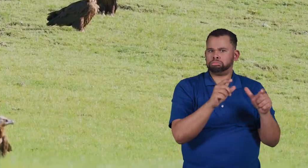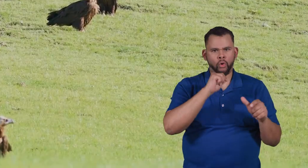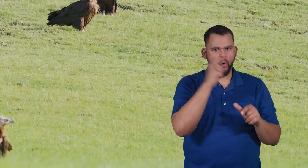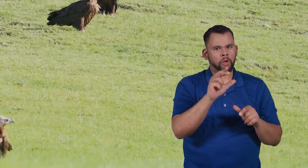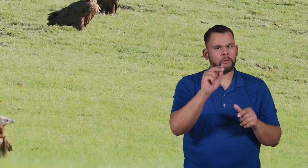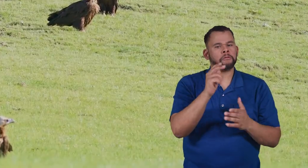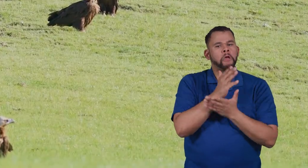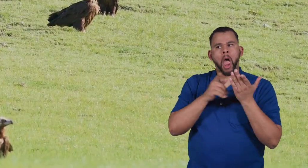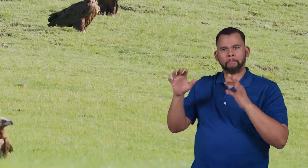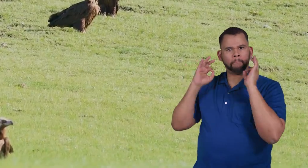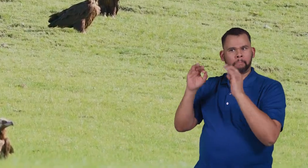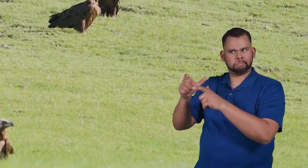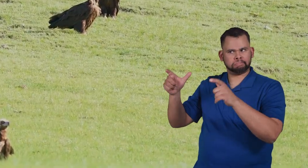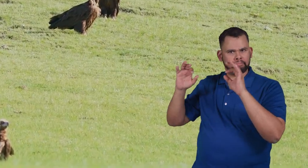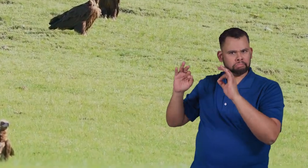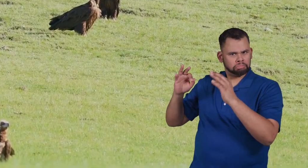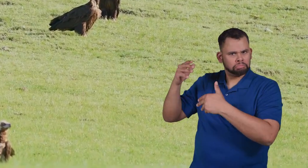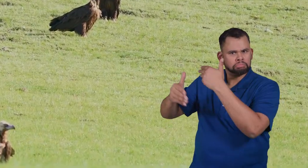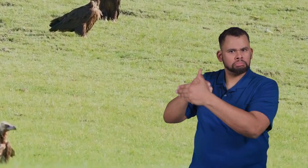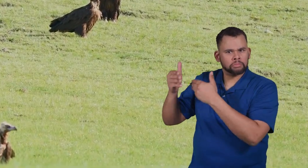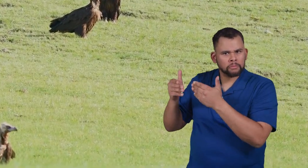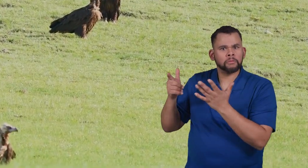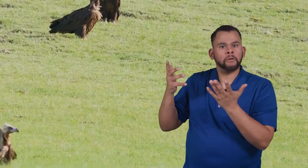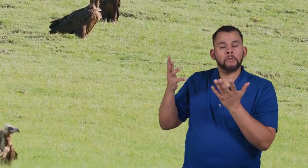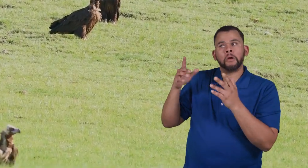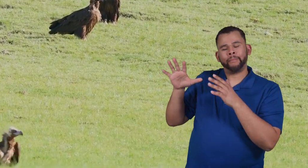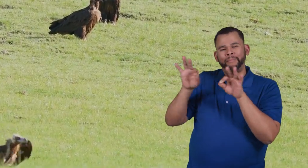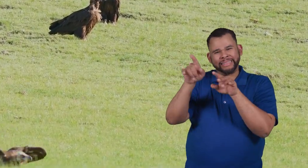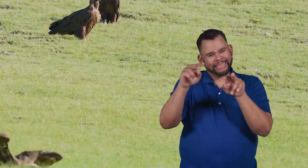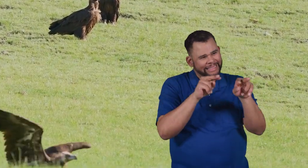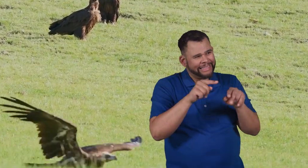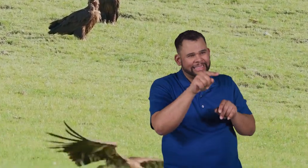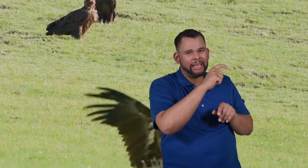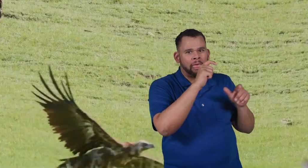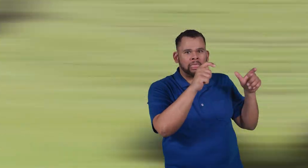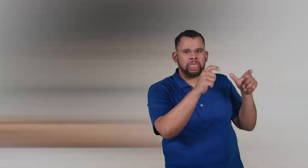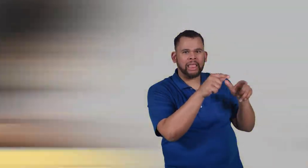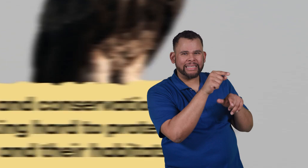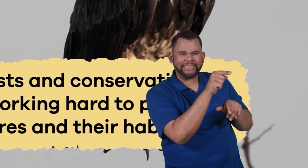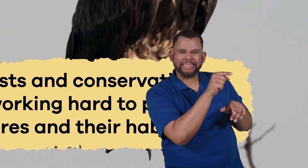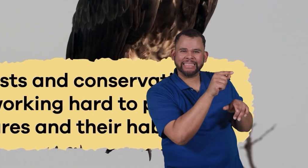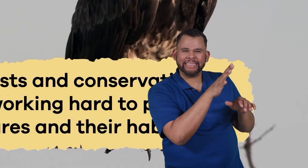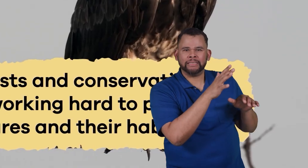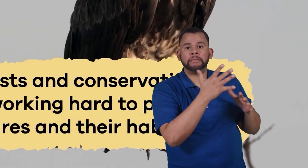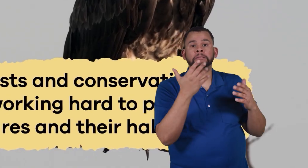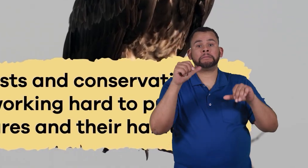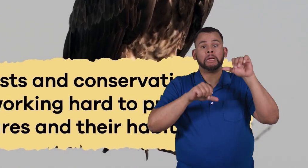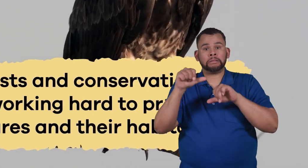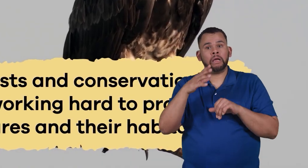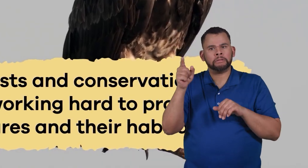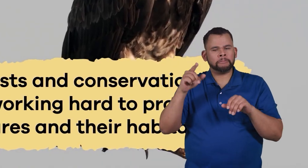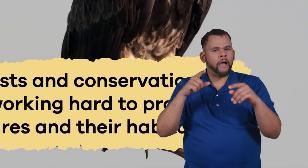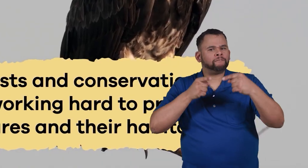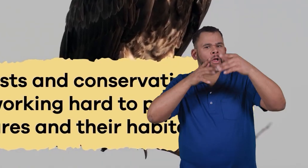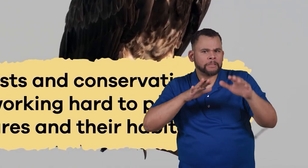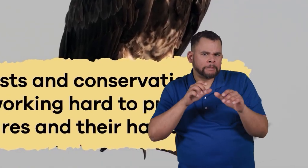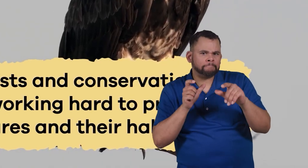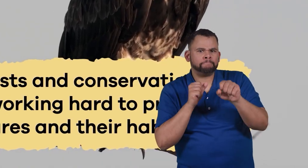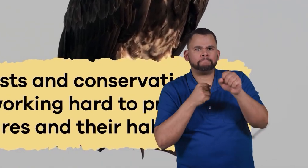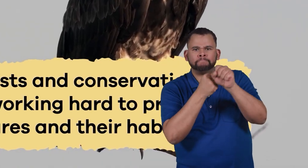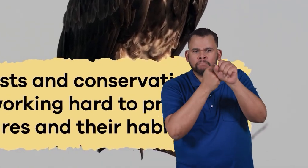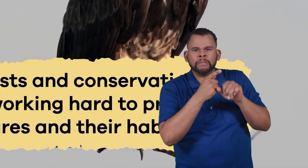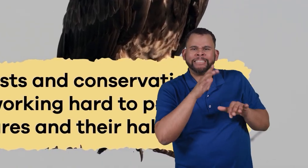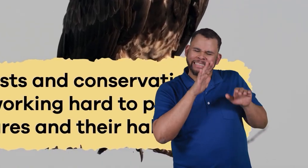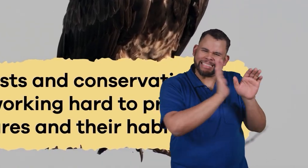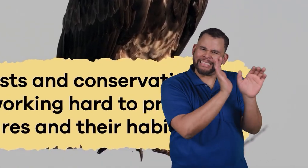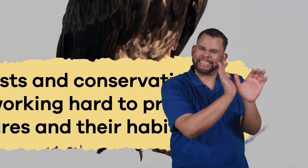Some species are doing okay, but looking out for those in trouble is important. Scientists and conservationists are working